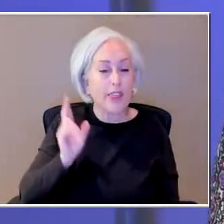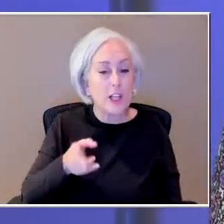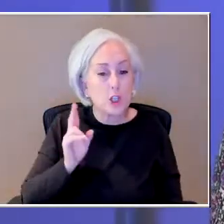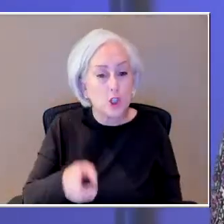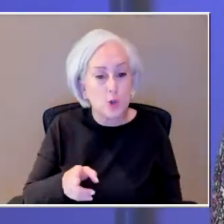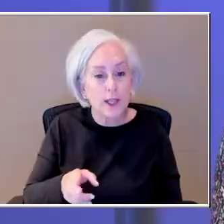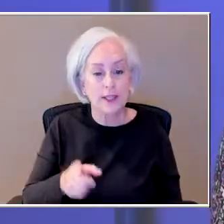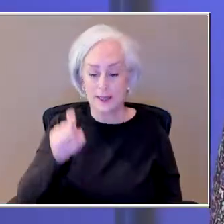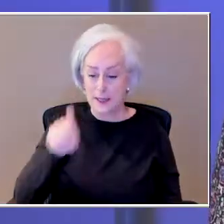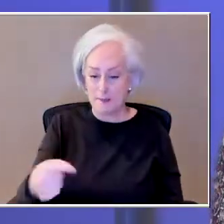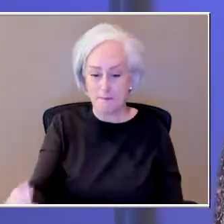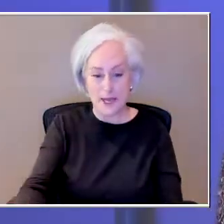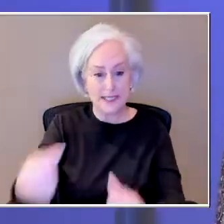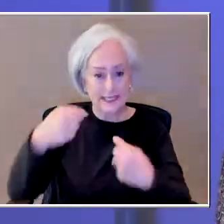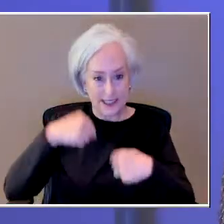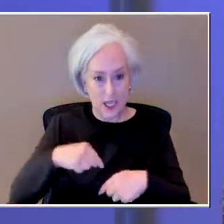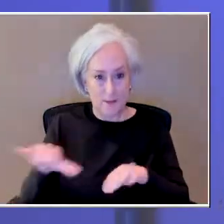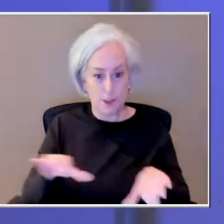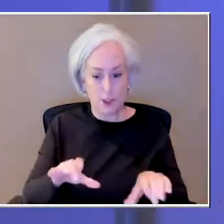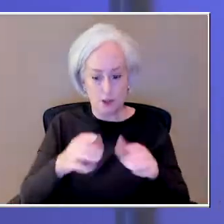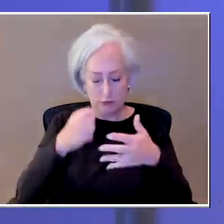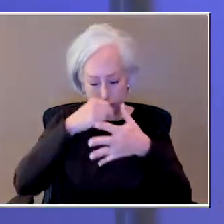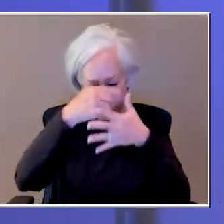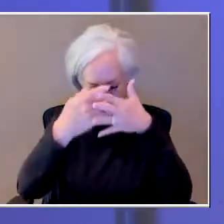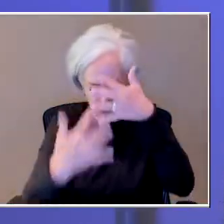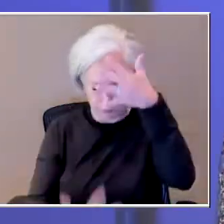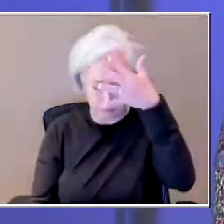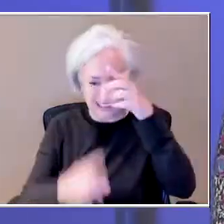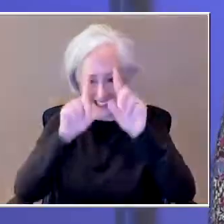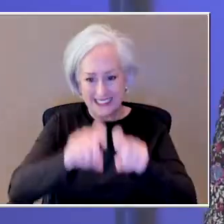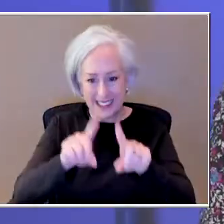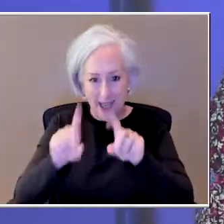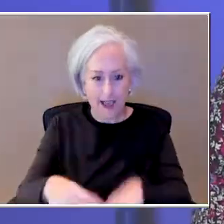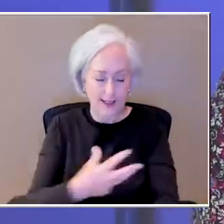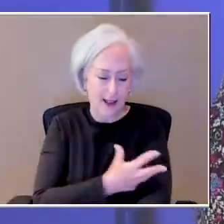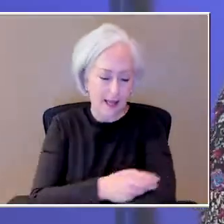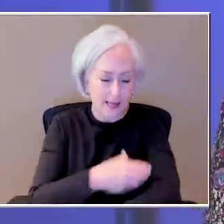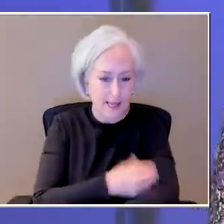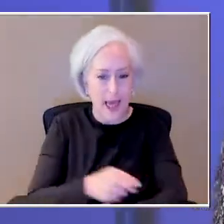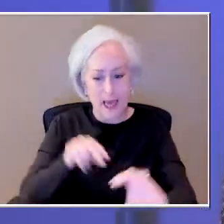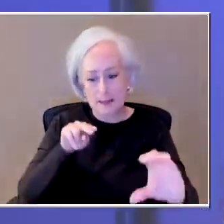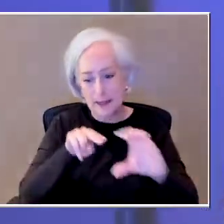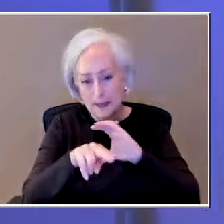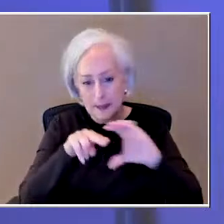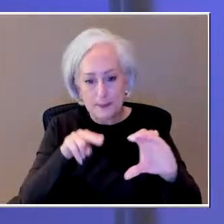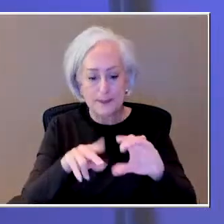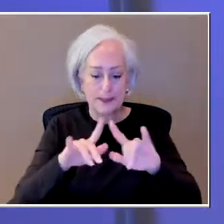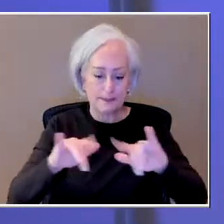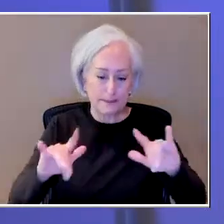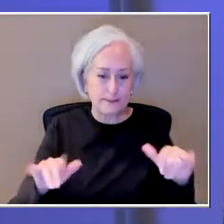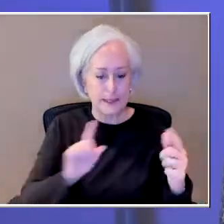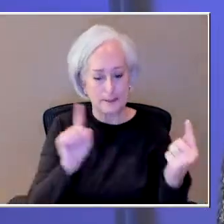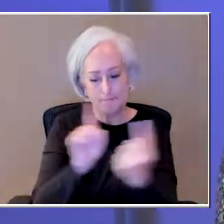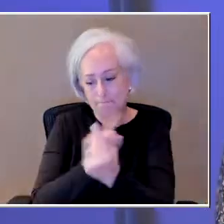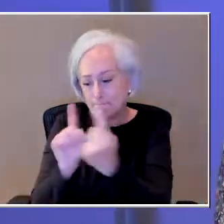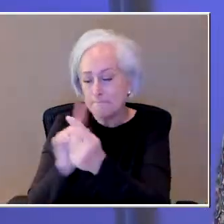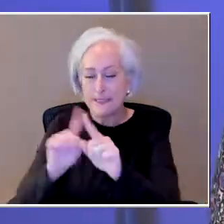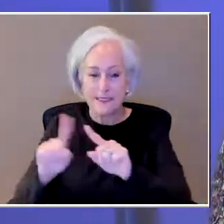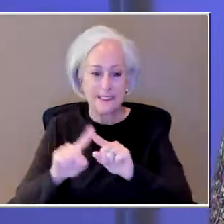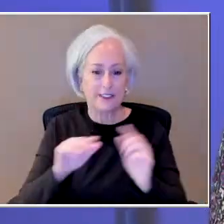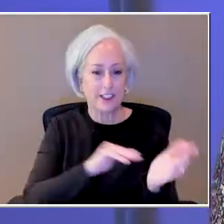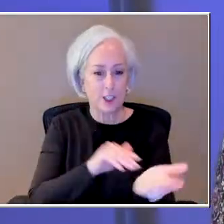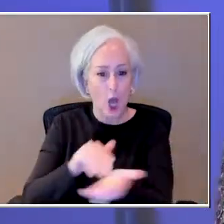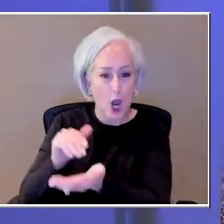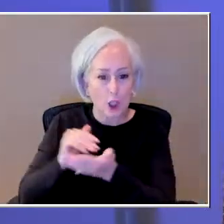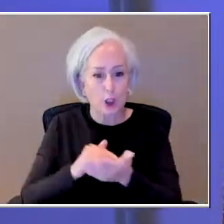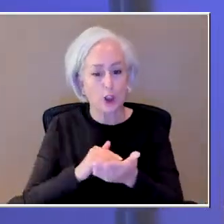do a lot of testing, labs, imaging, meet with all the doctors, the surgeon. We just have to make sure